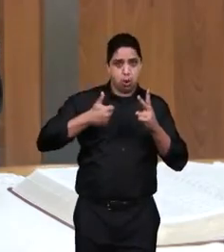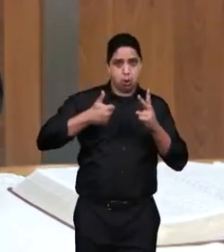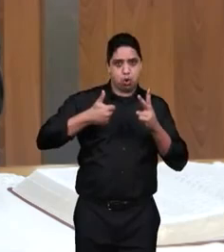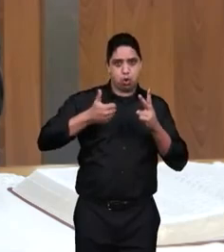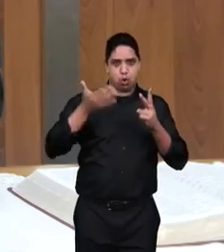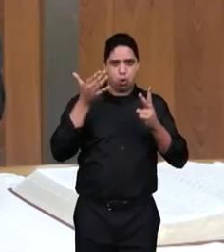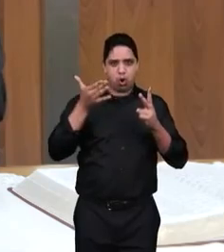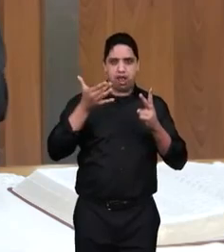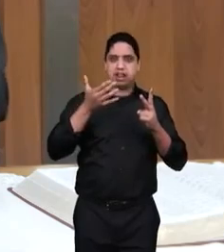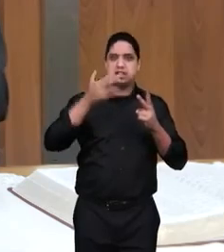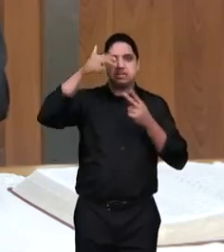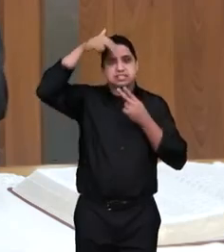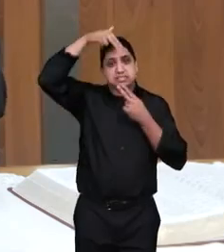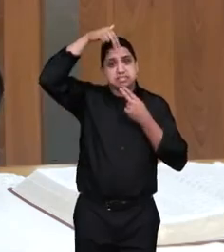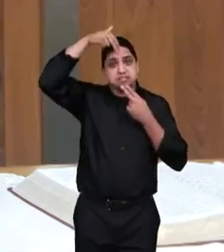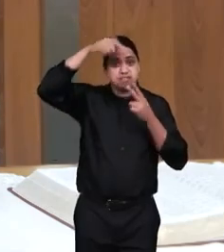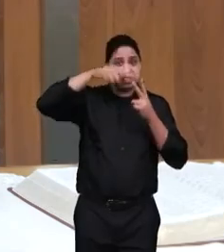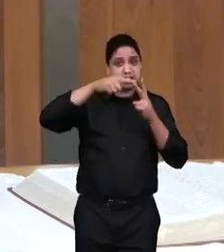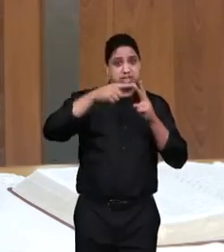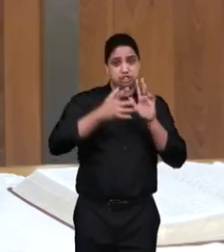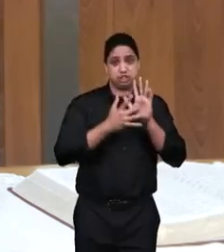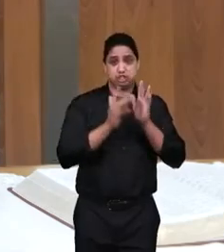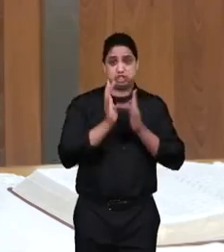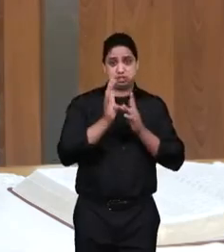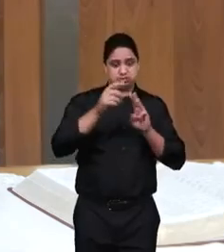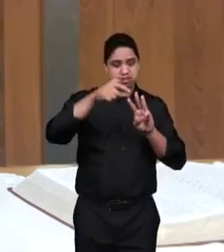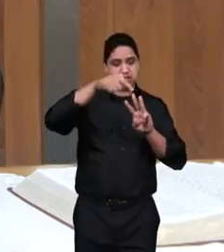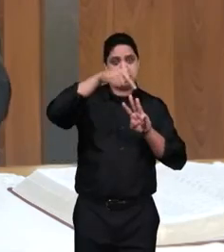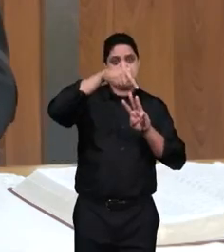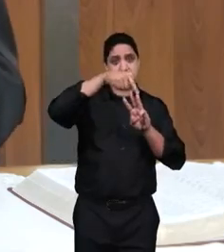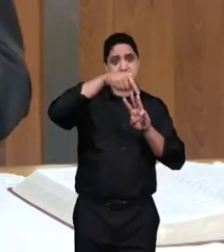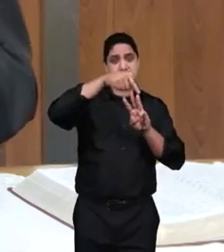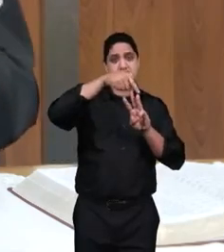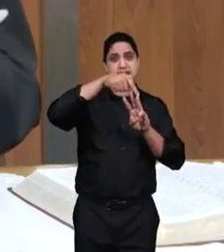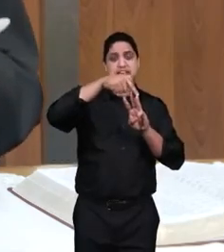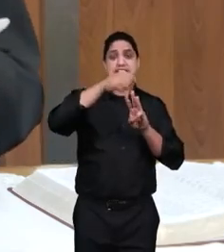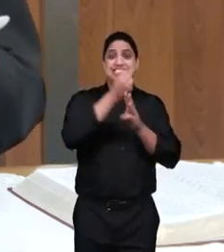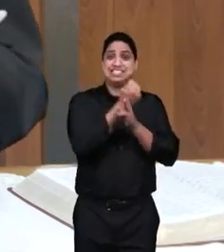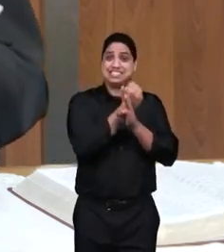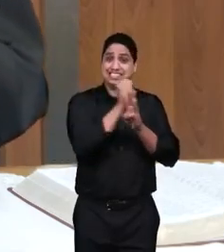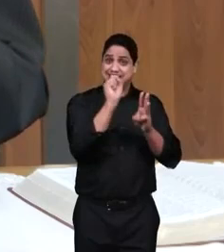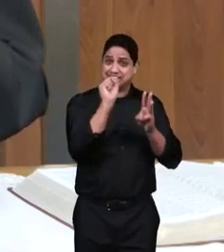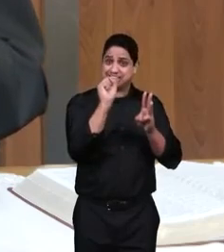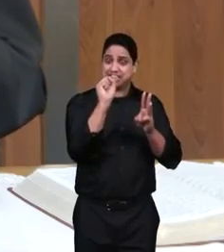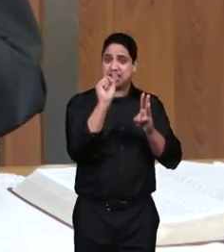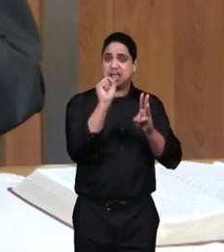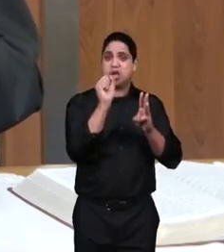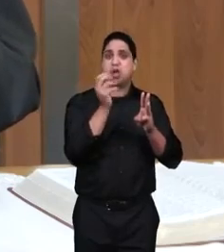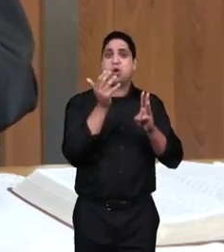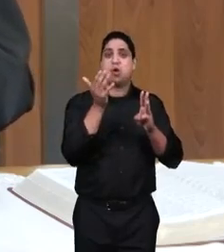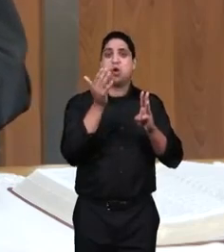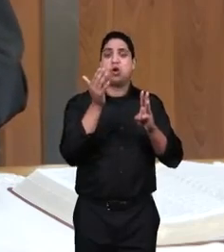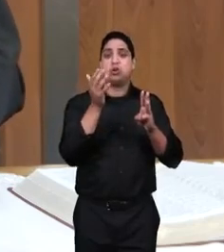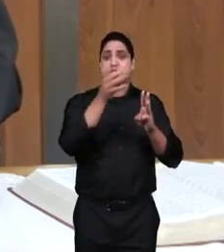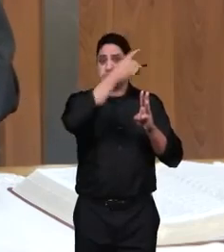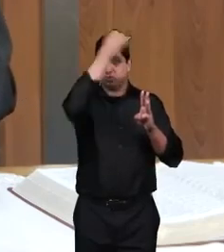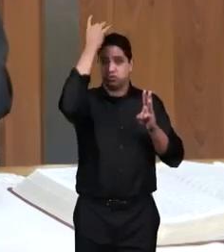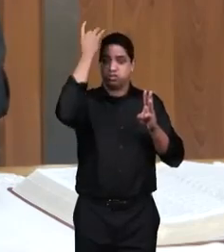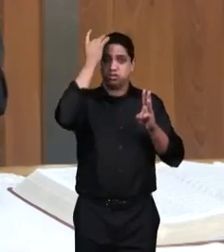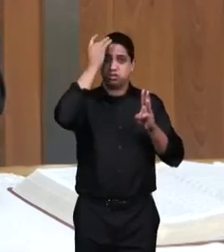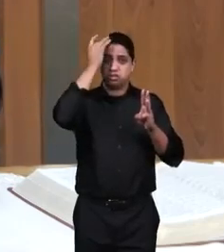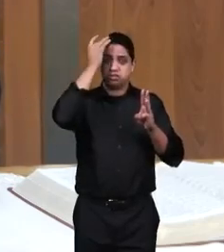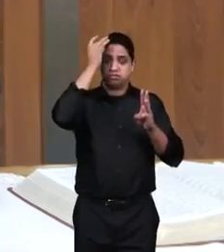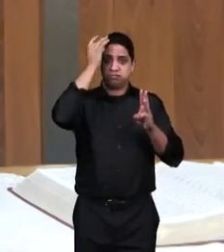opened like a goat is like the Son Jesus, and also the figure of Samson. He is the Holy